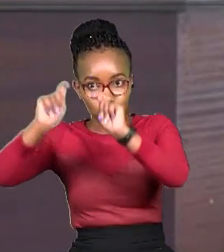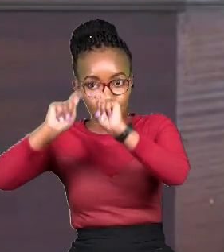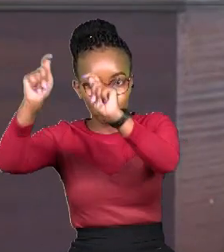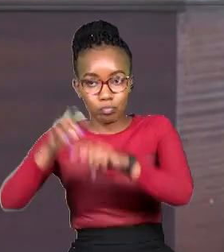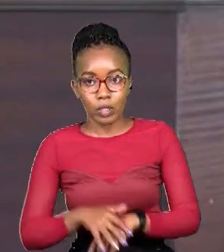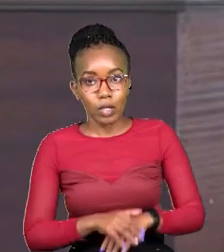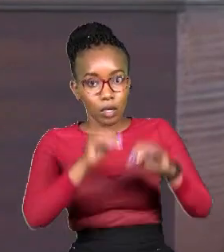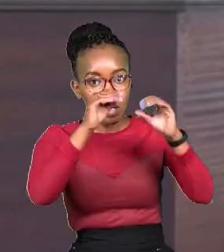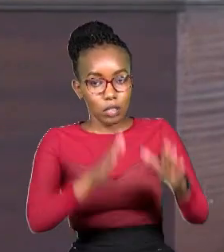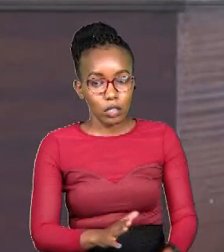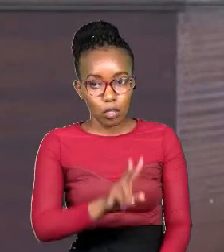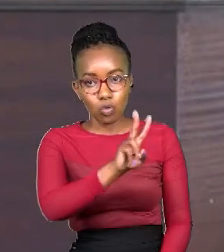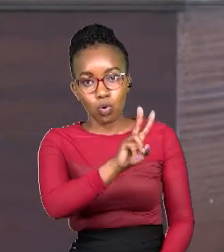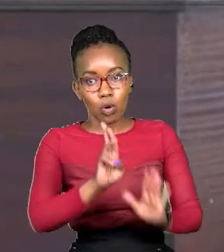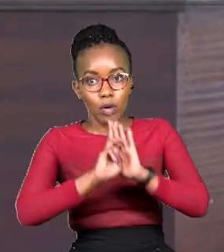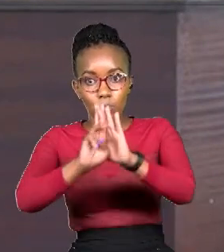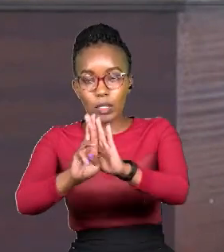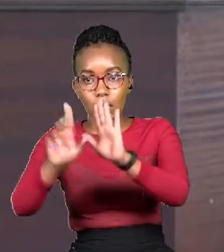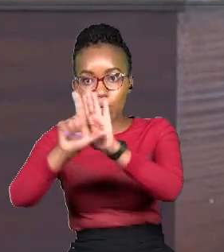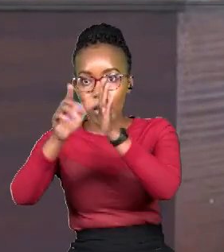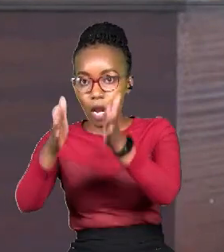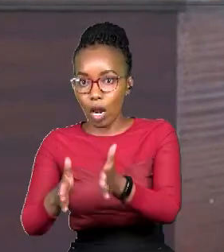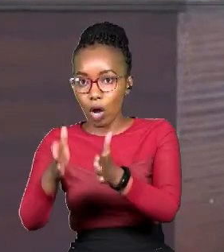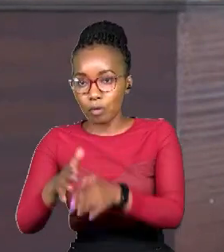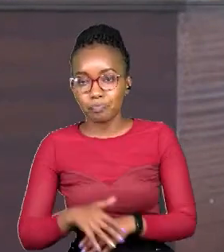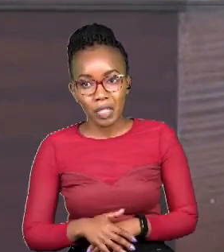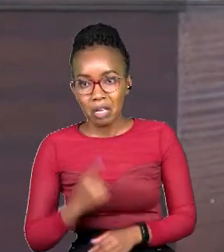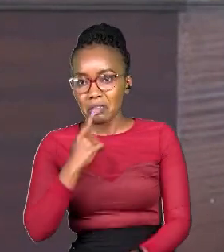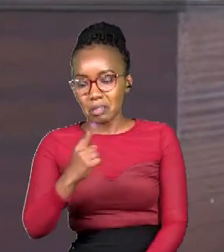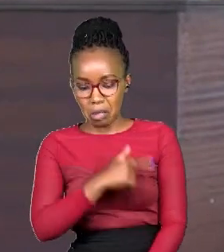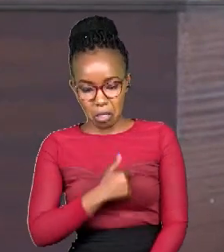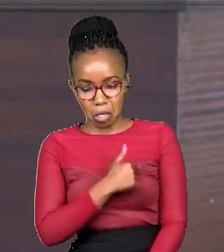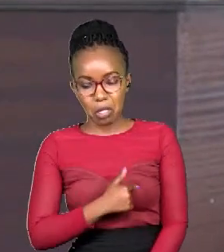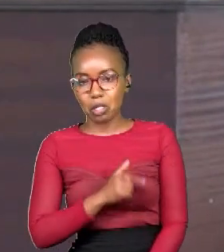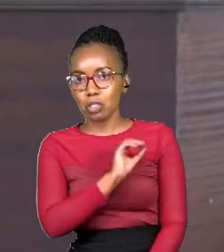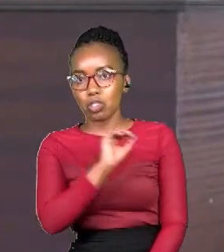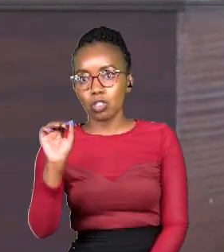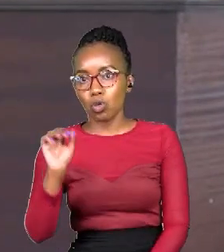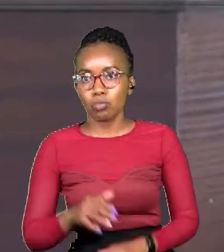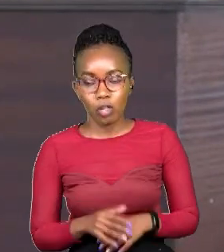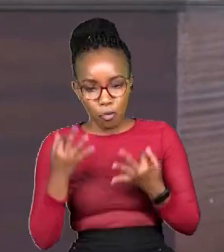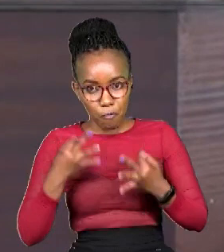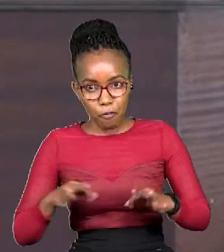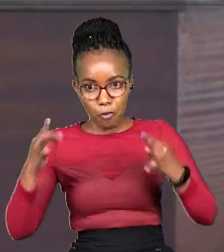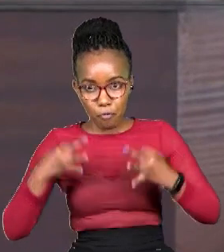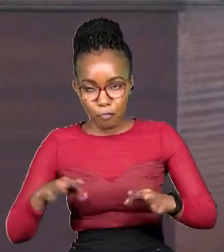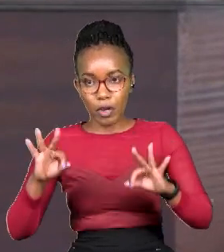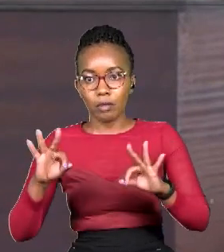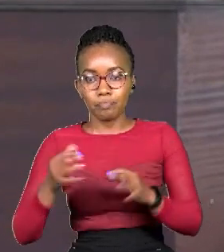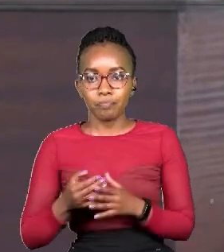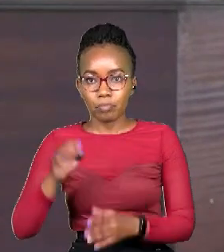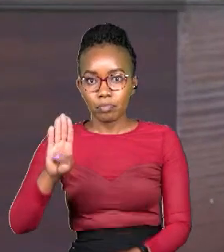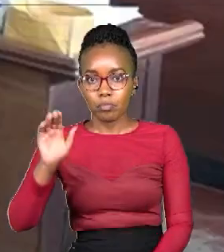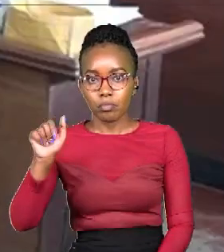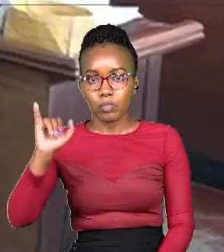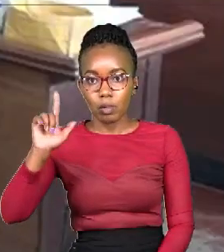two teachers, represented by lawyer Lawrence Obonyo, pleaded not guilty to all charges and applied to be released on a reasonable cash bail